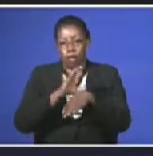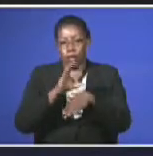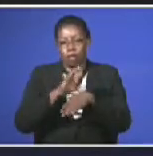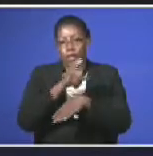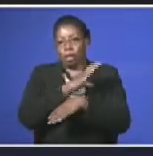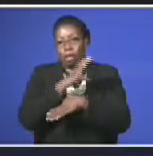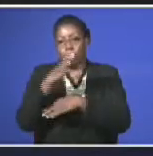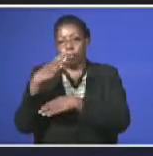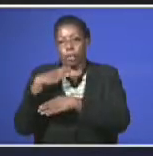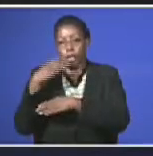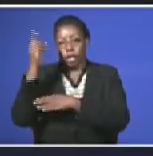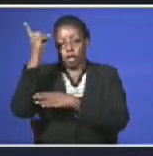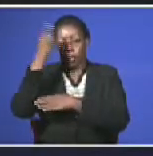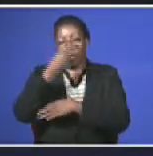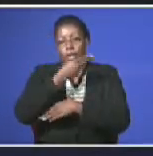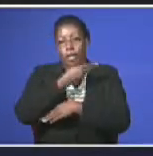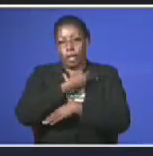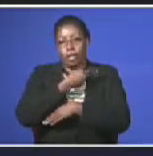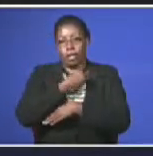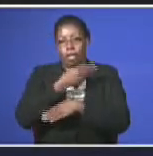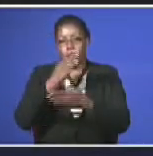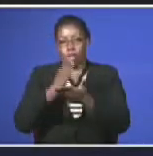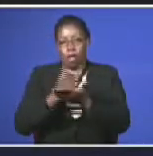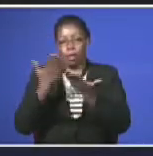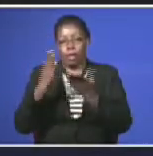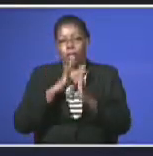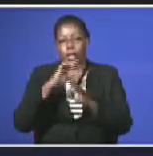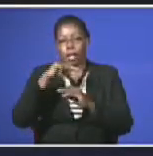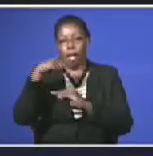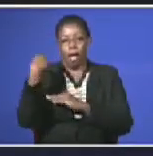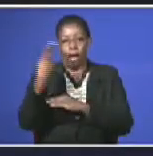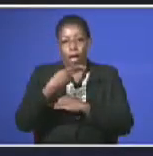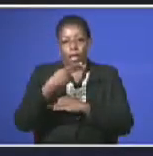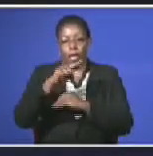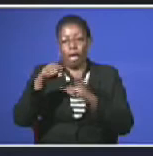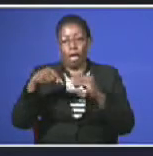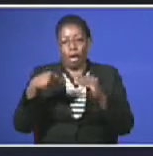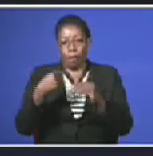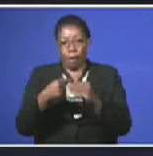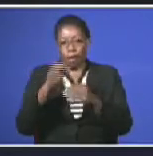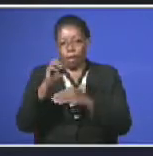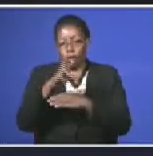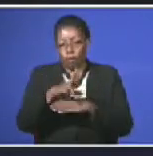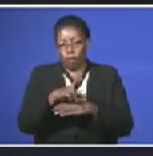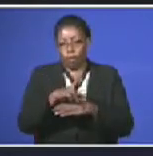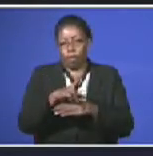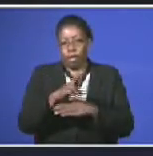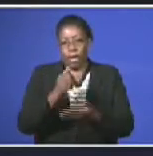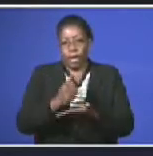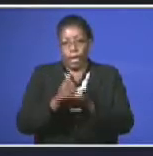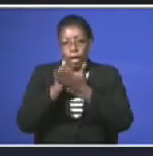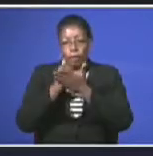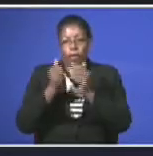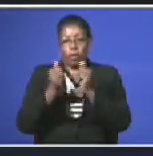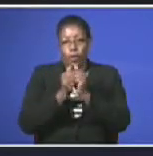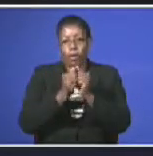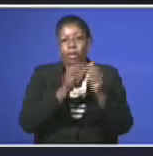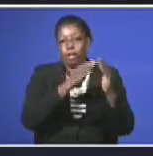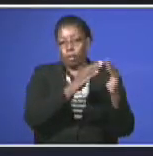committee, Dwayne Hasty, stopped by our studio and to tell us about the fundraiser and its work in helping with the